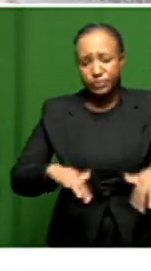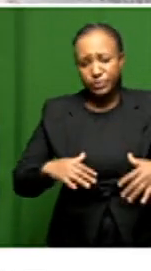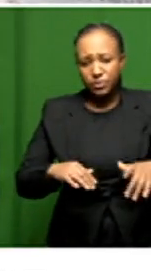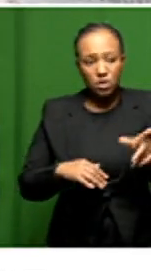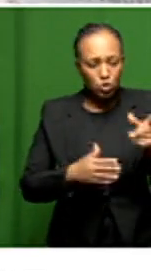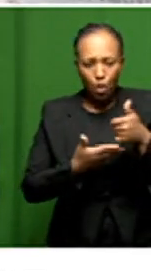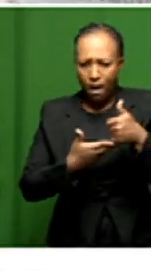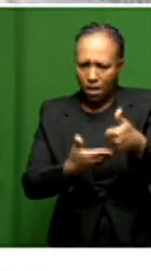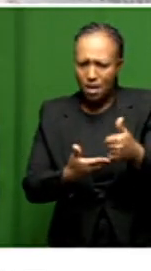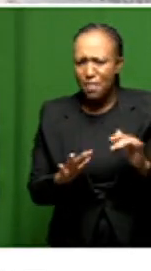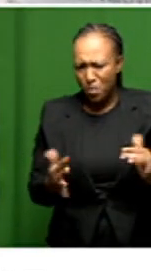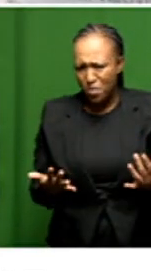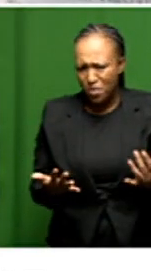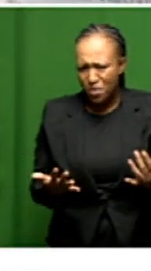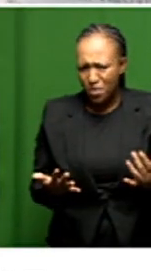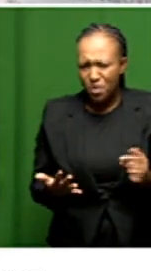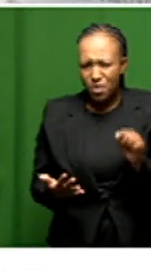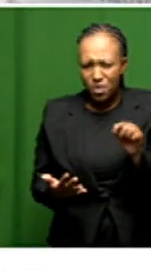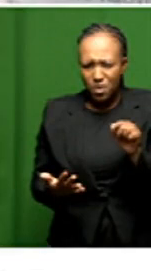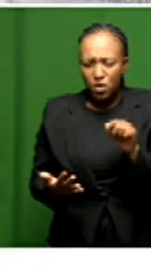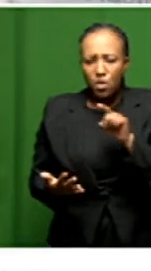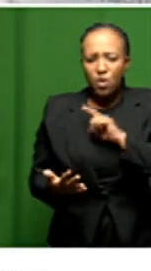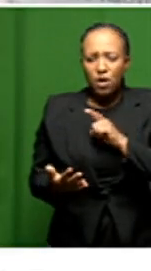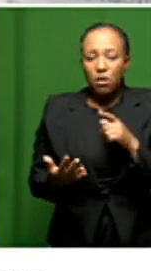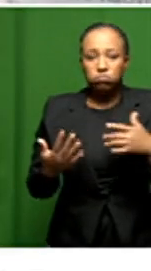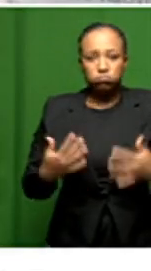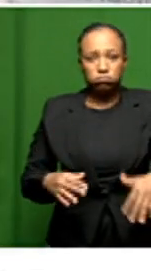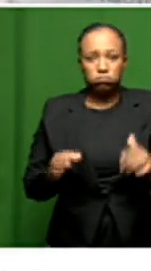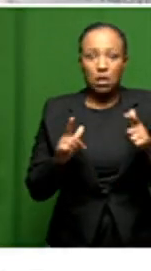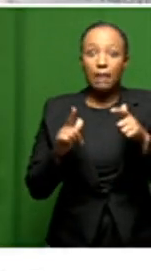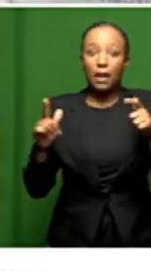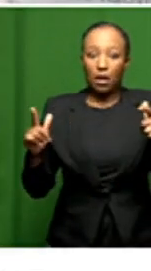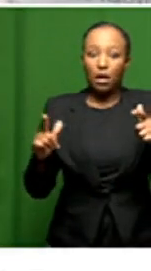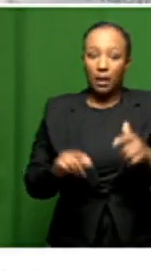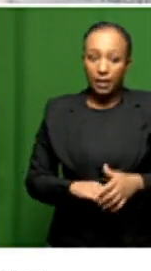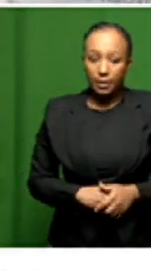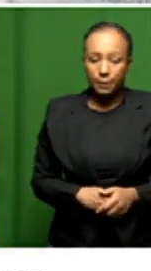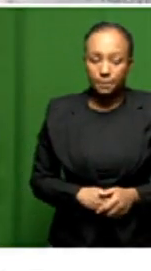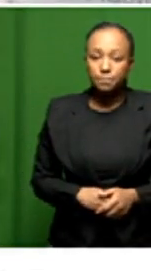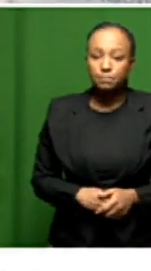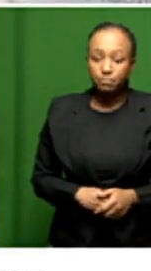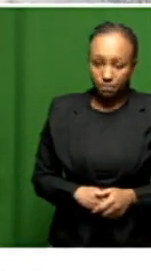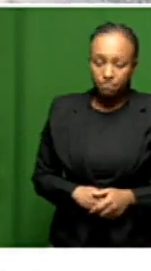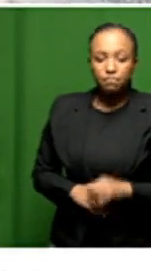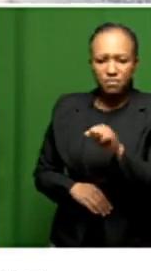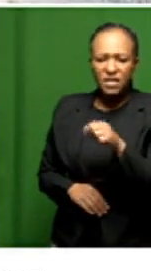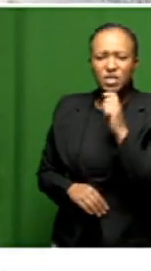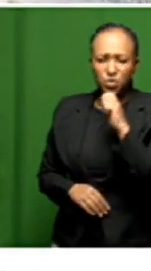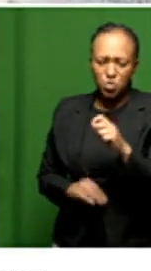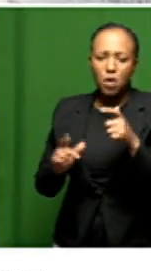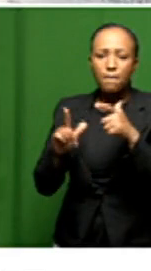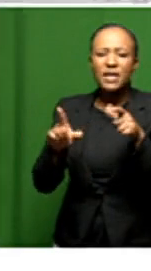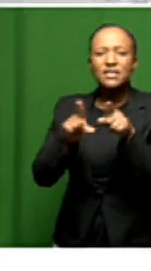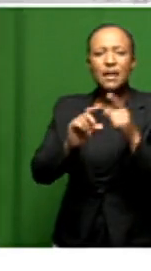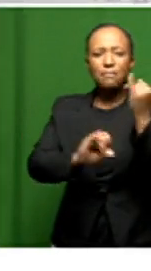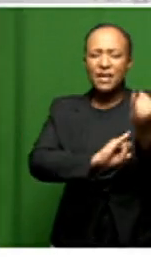you assist with regards to this? Because this is a very, very big thing. It's a huge thing. And we've seen even